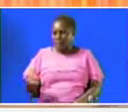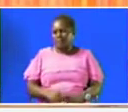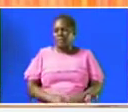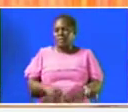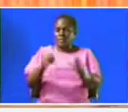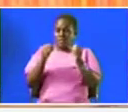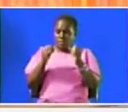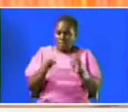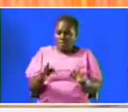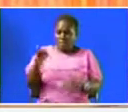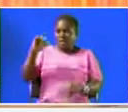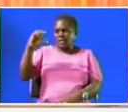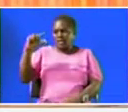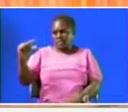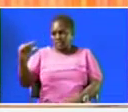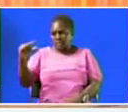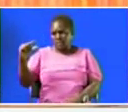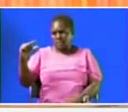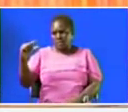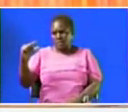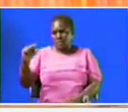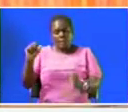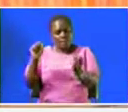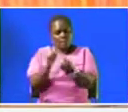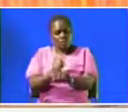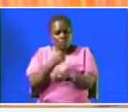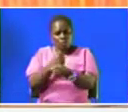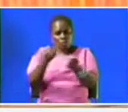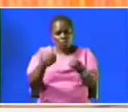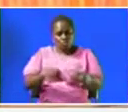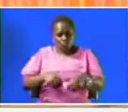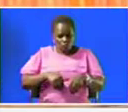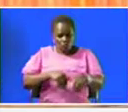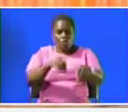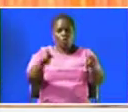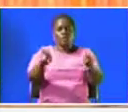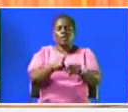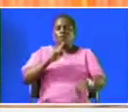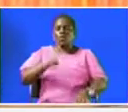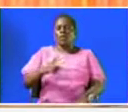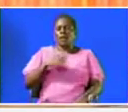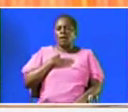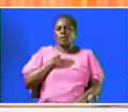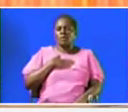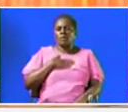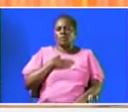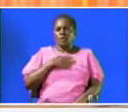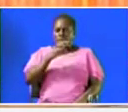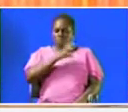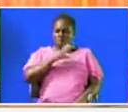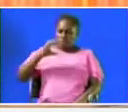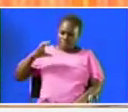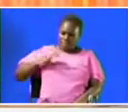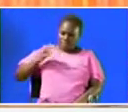If the IG will be unable to comply as per our orders, this committee